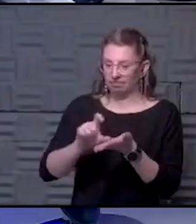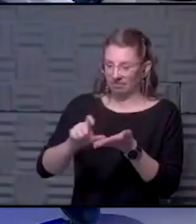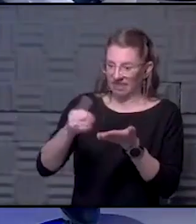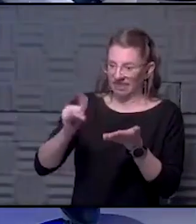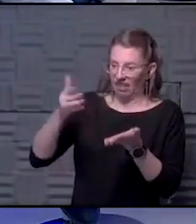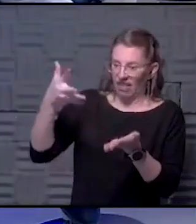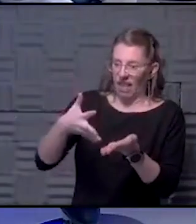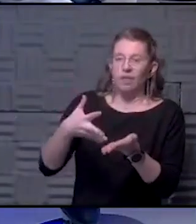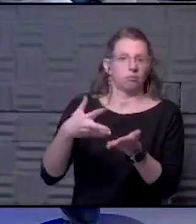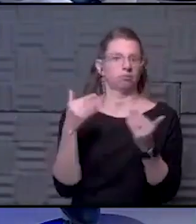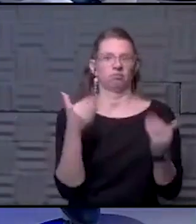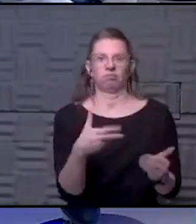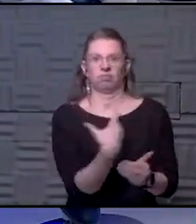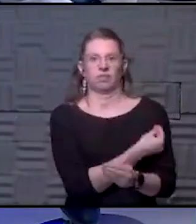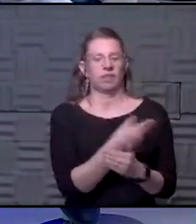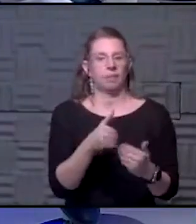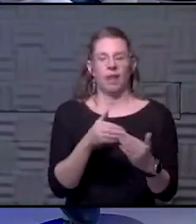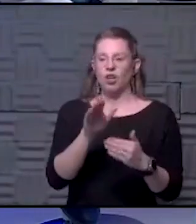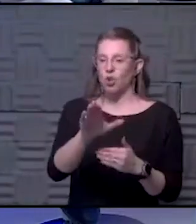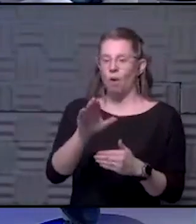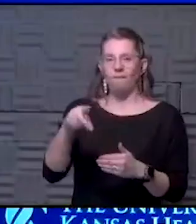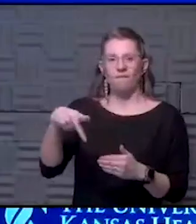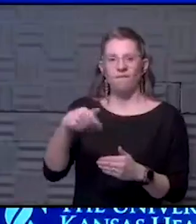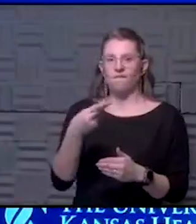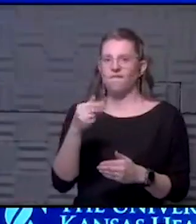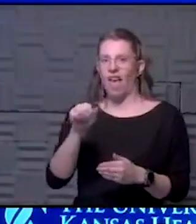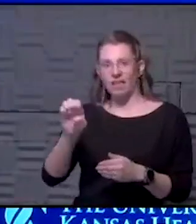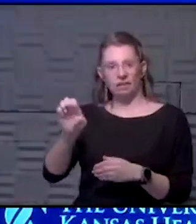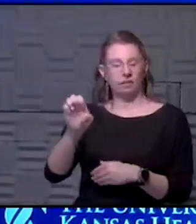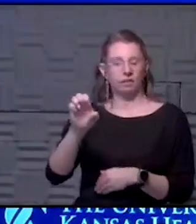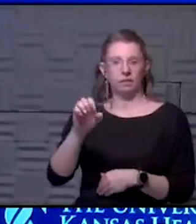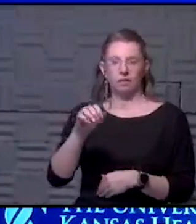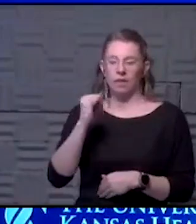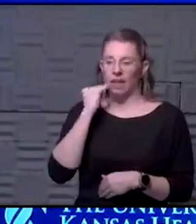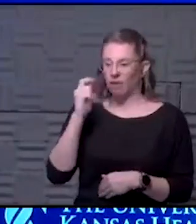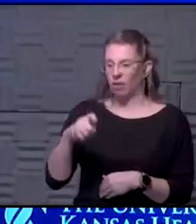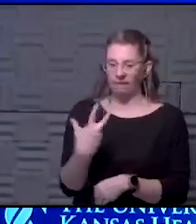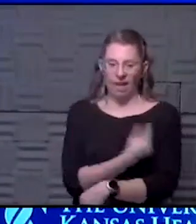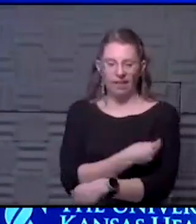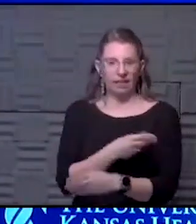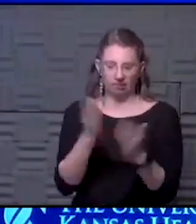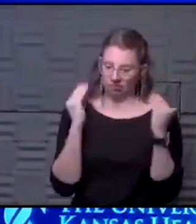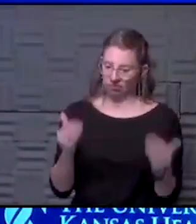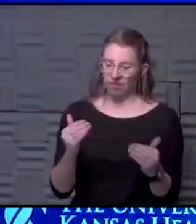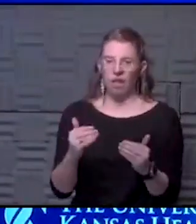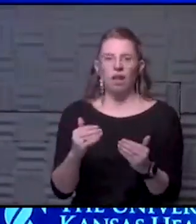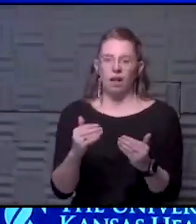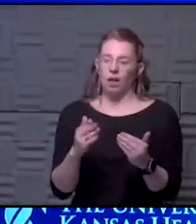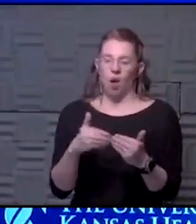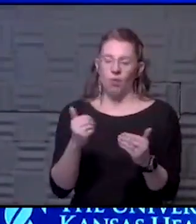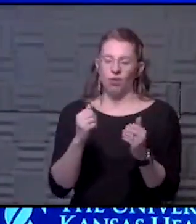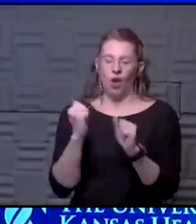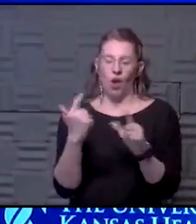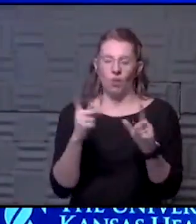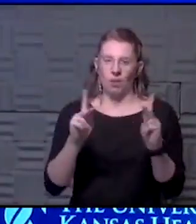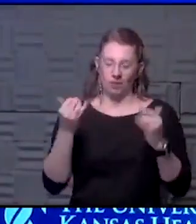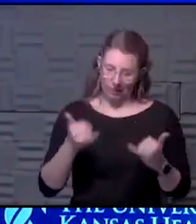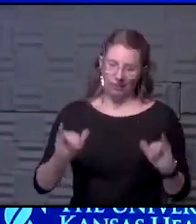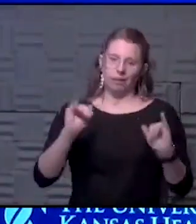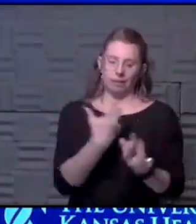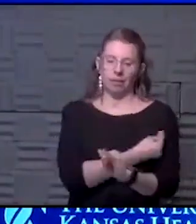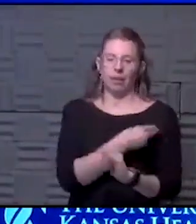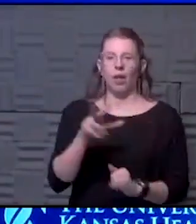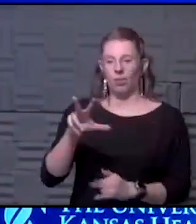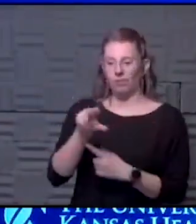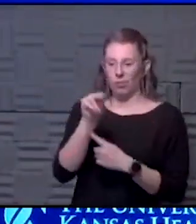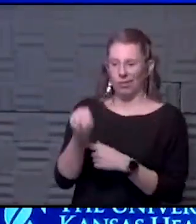them. It doesn't matter which phase you're in. Just give them. You're in the phase that needs a vaccine right now, and that's just right. about everybody. That's So, right. we've only vaccinated like 3% of the